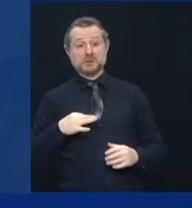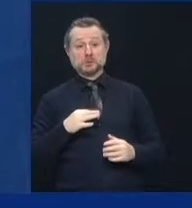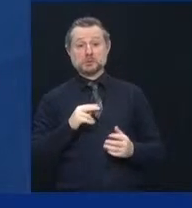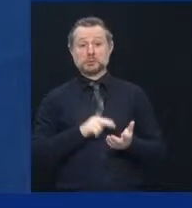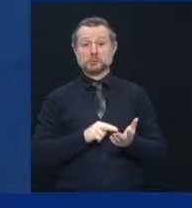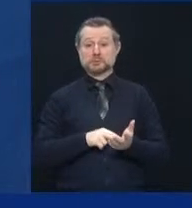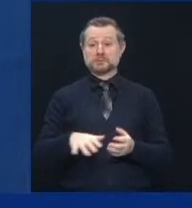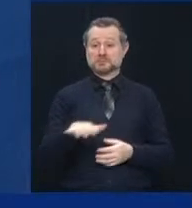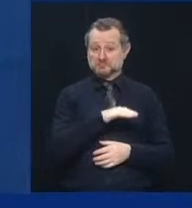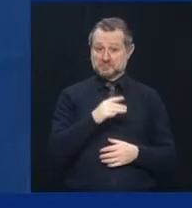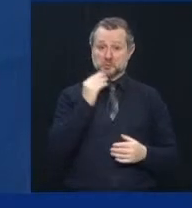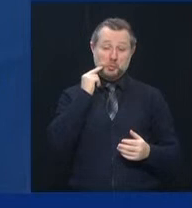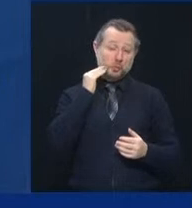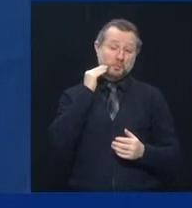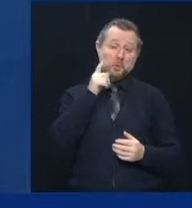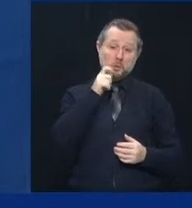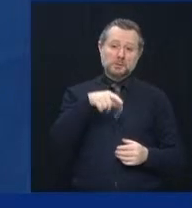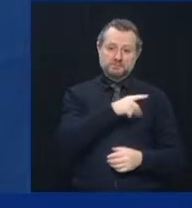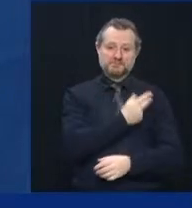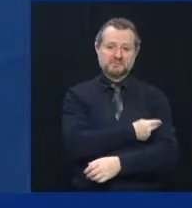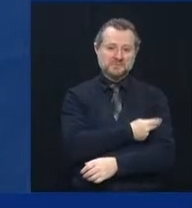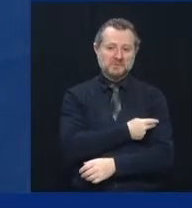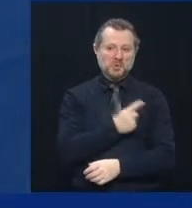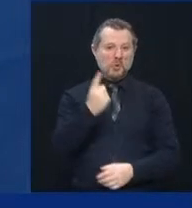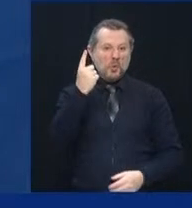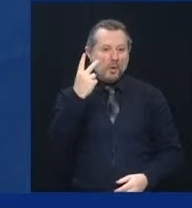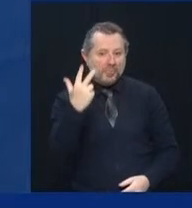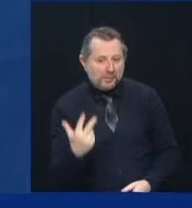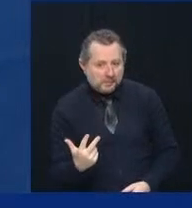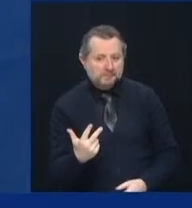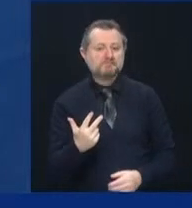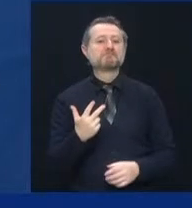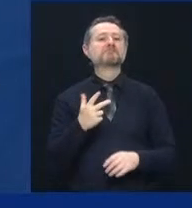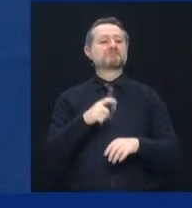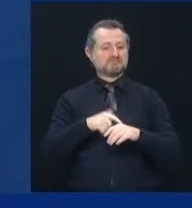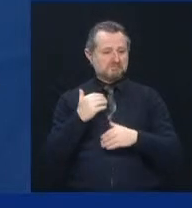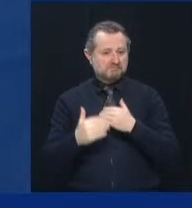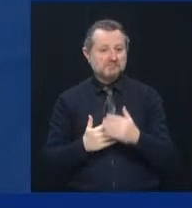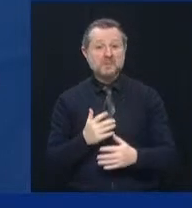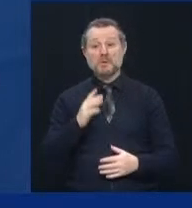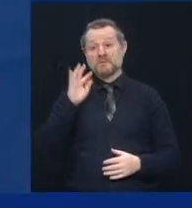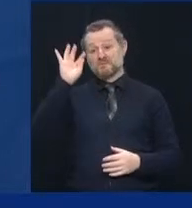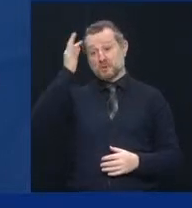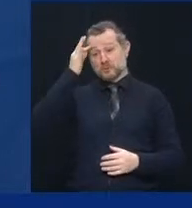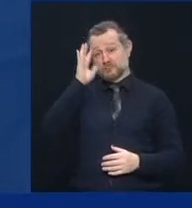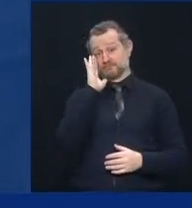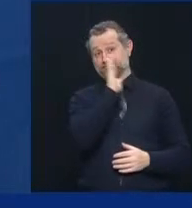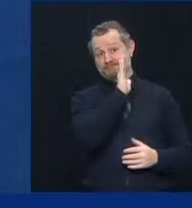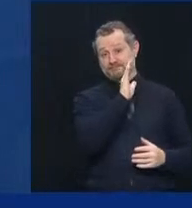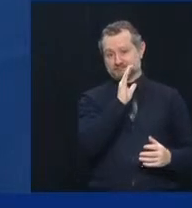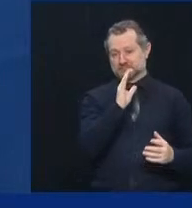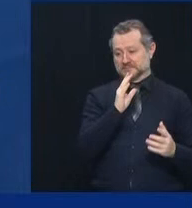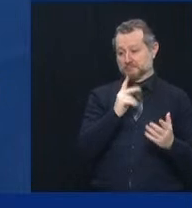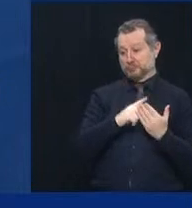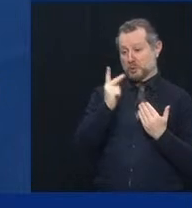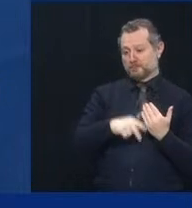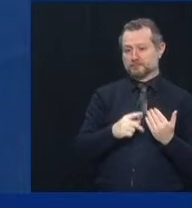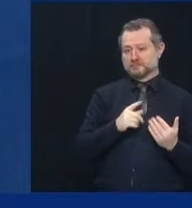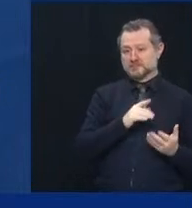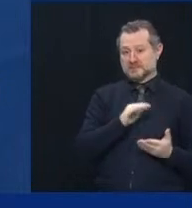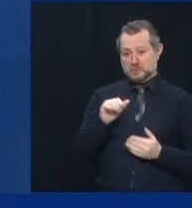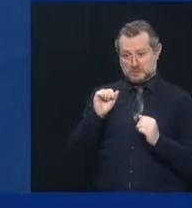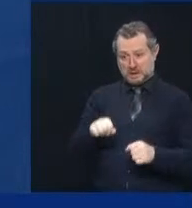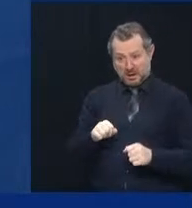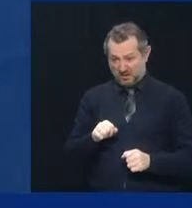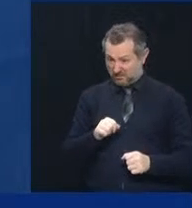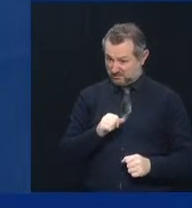in tranches, 1/3, 1/3, 1/3. The federal thinking was they didn't want to vaccinate all the staff